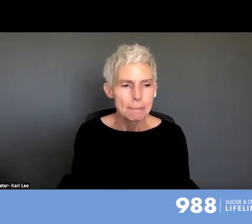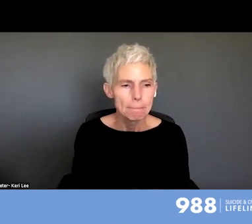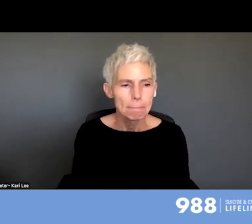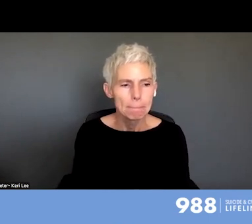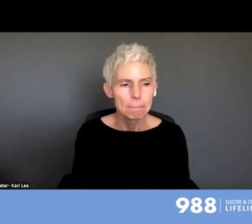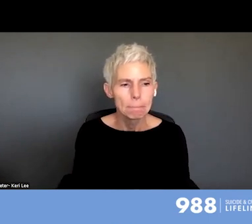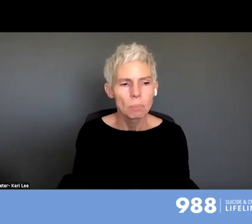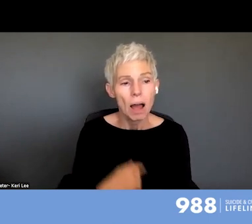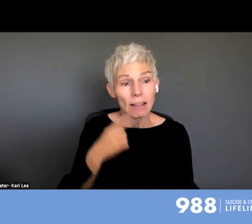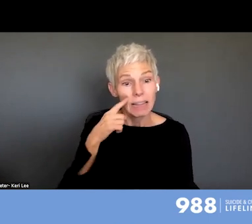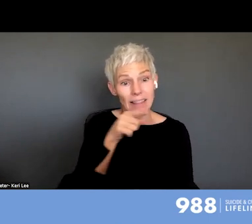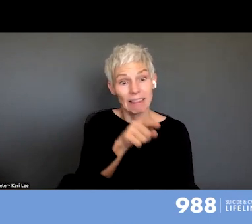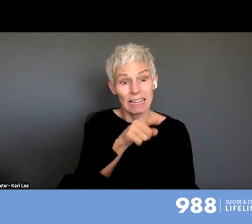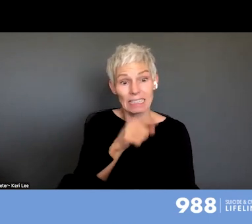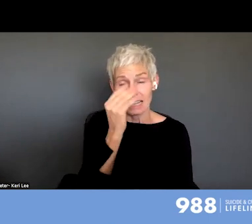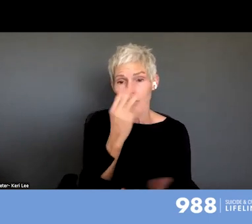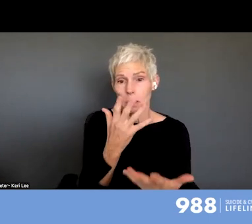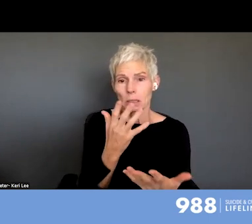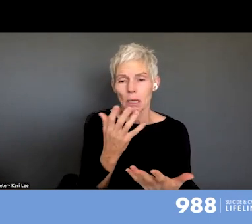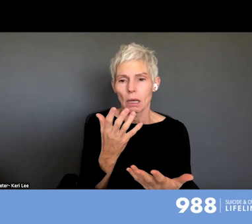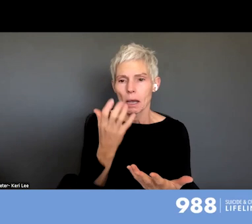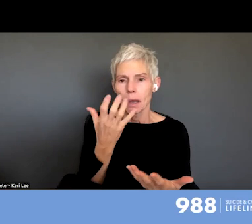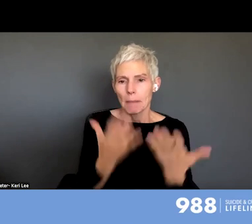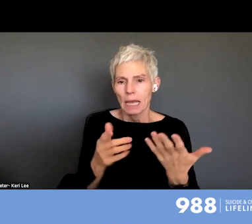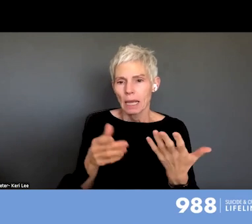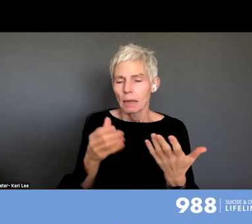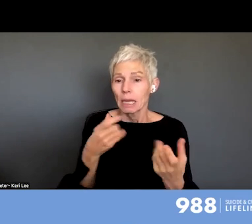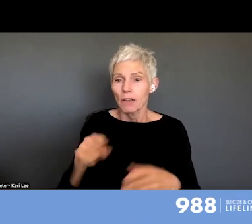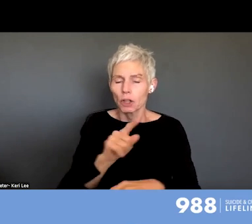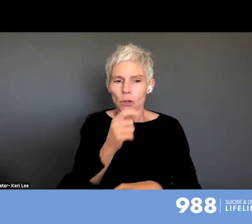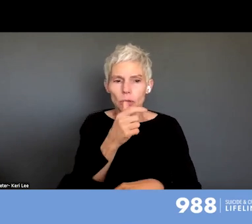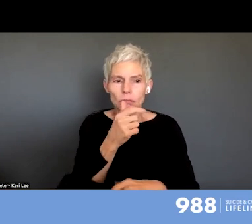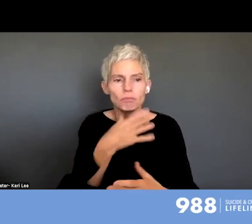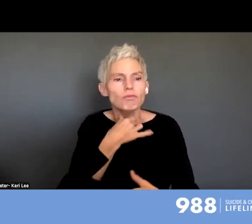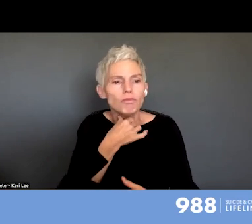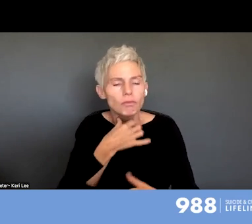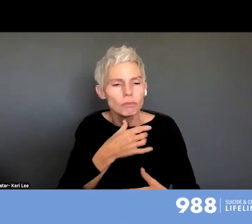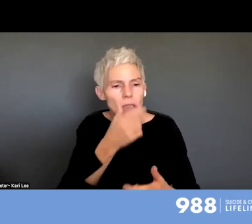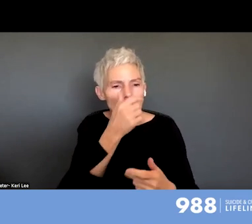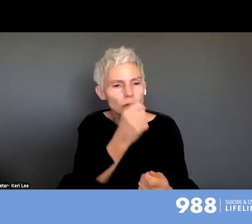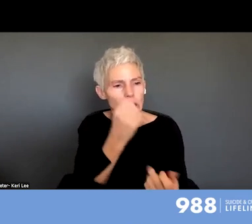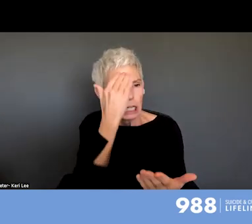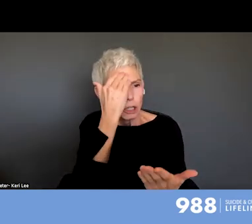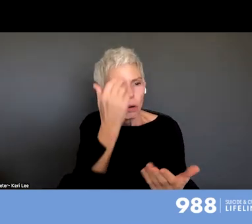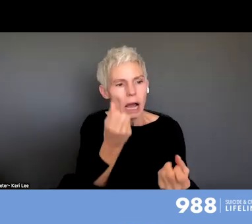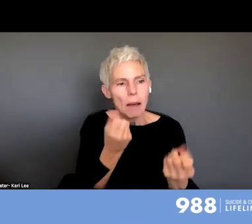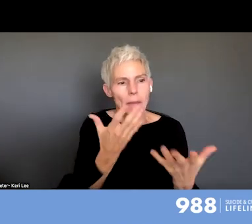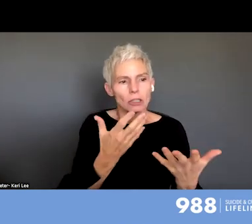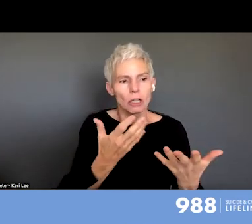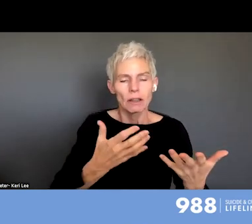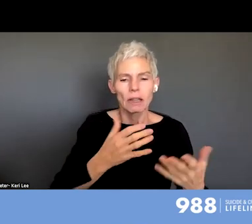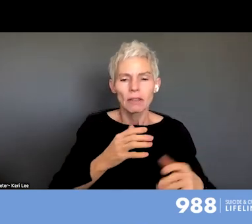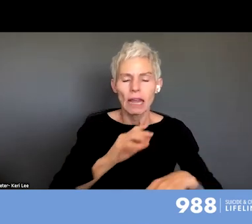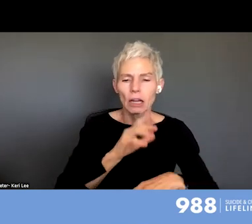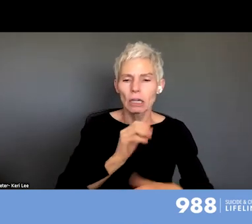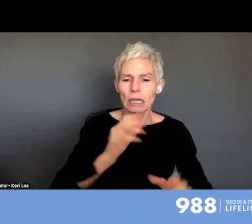I think this might be one that many of you are interested in knowing. How much of these emergency service interventions are voluntary versus